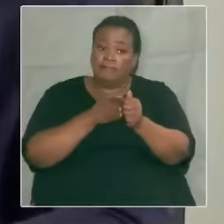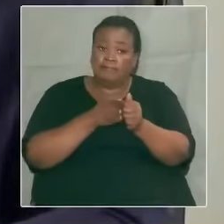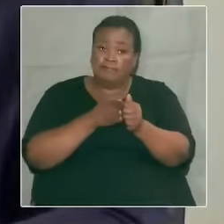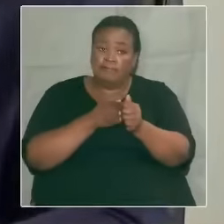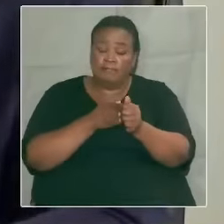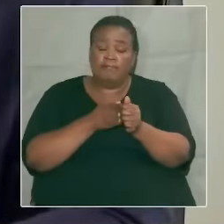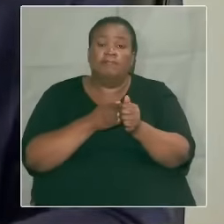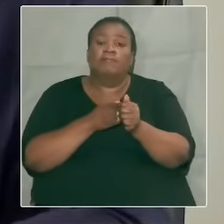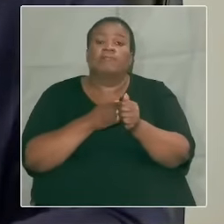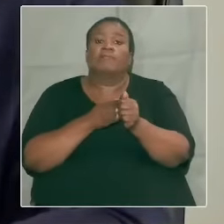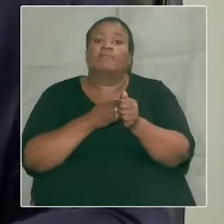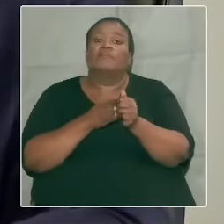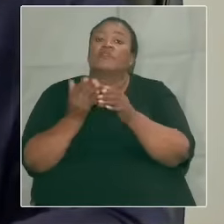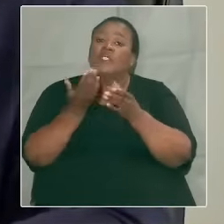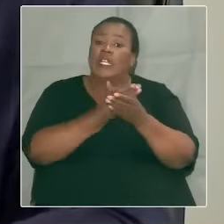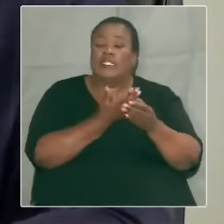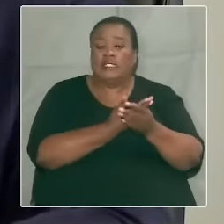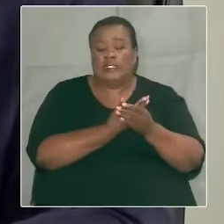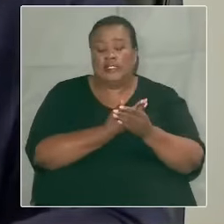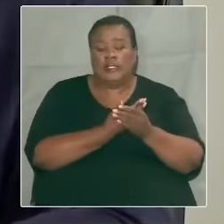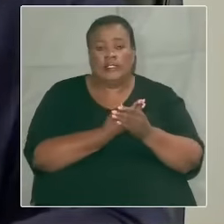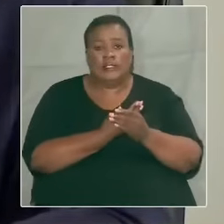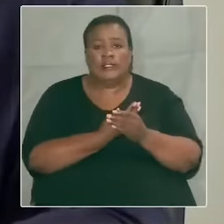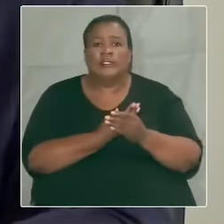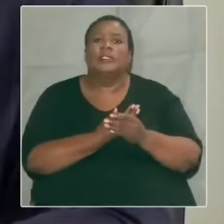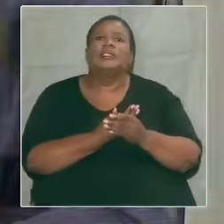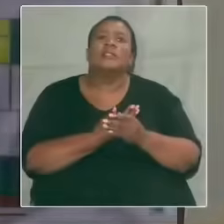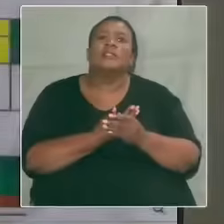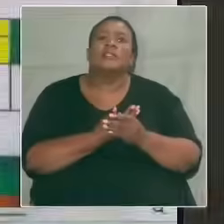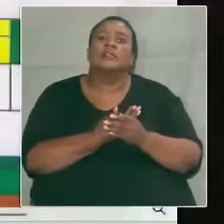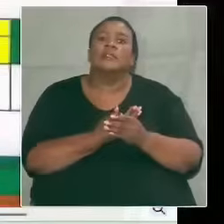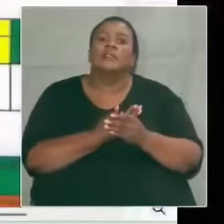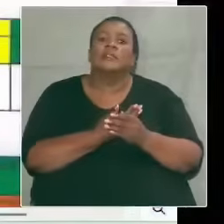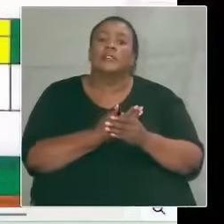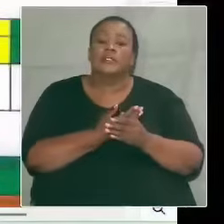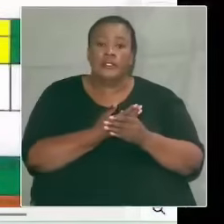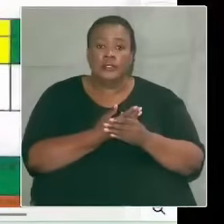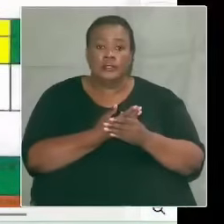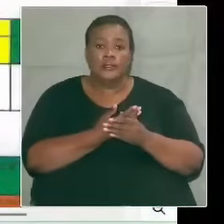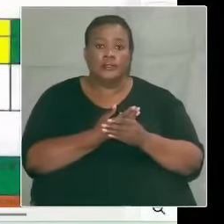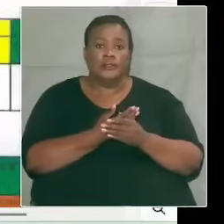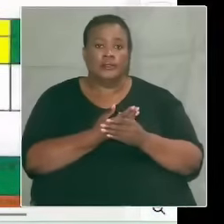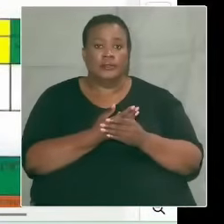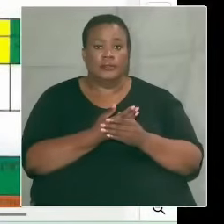cases relate to killings of